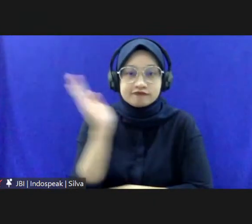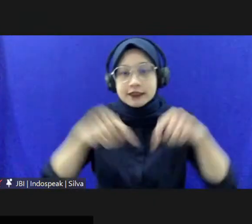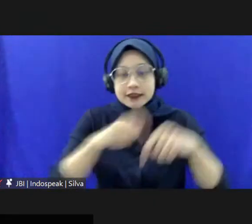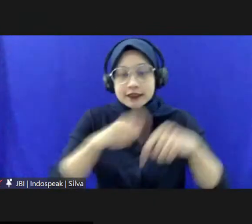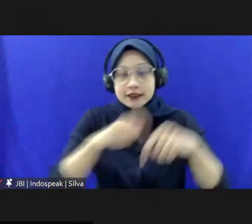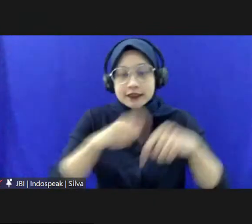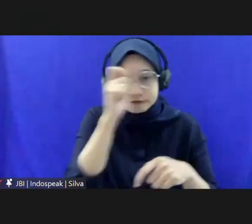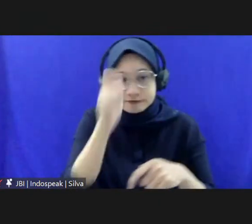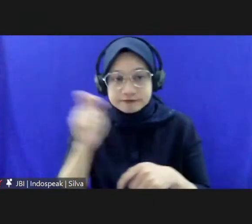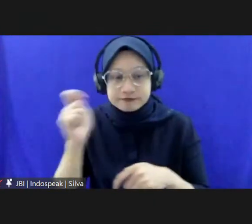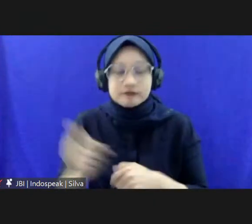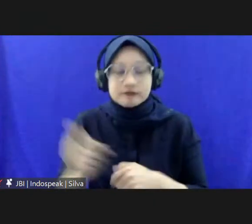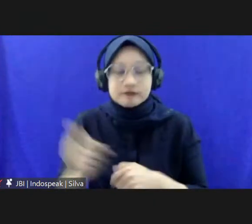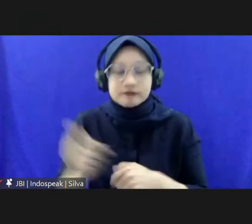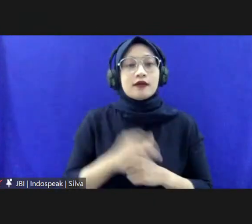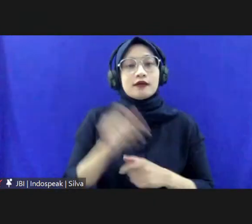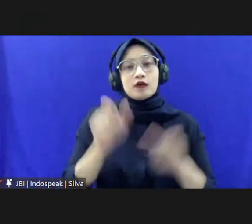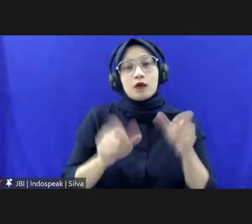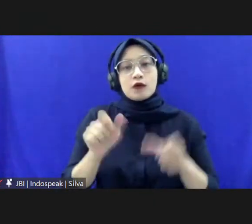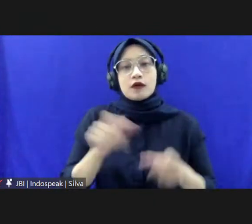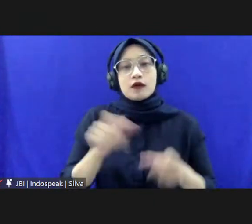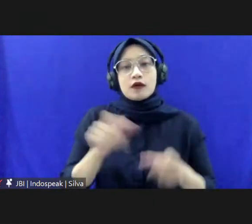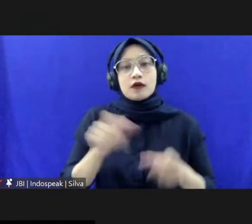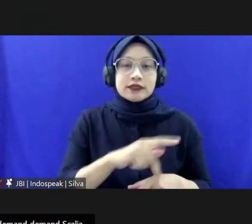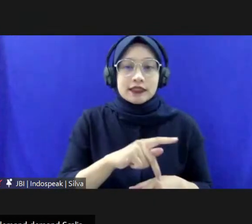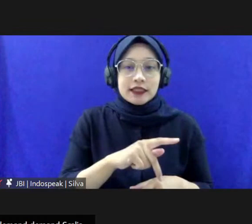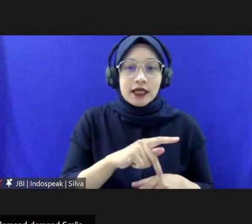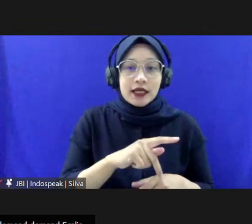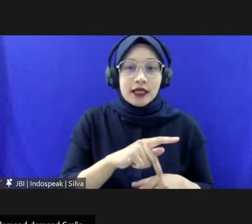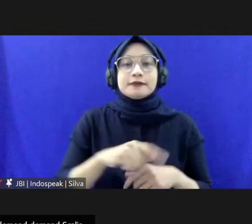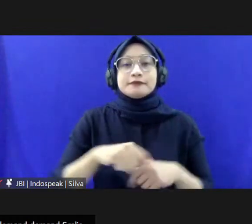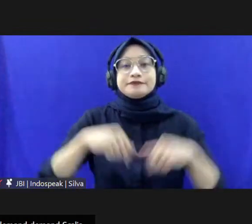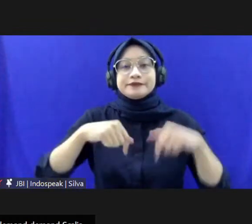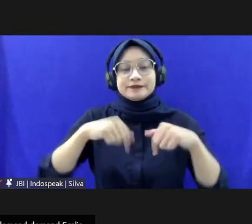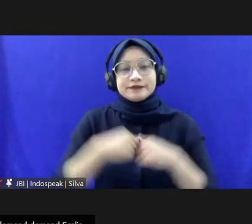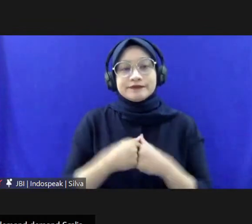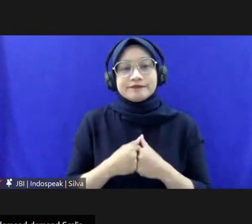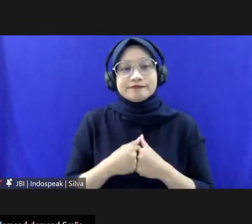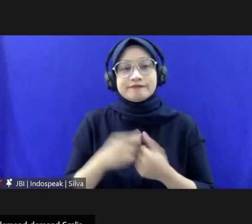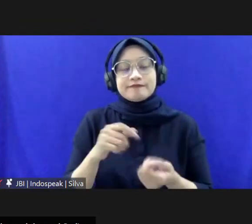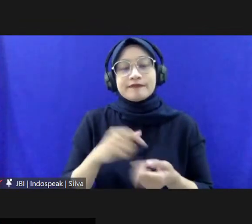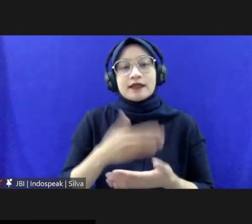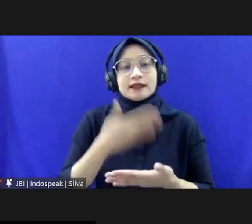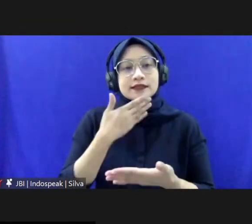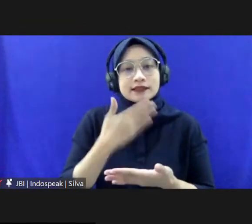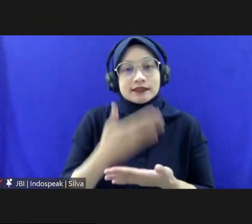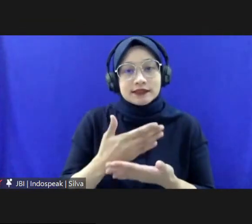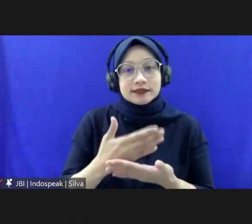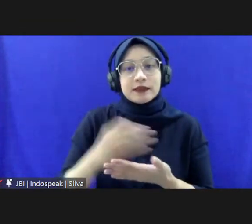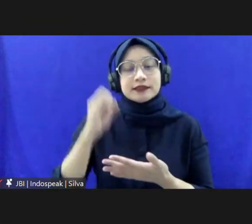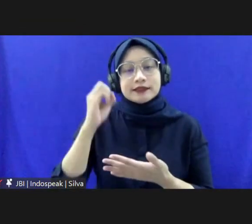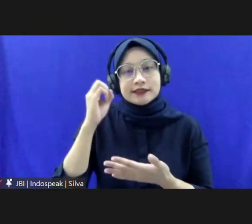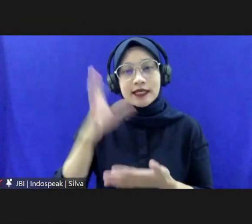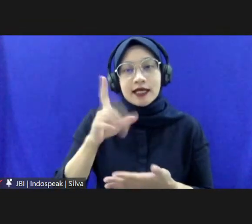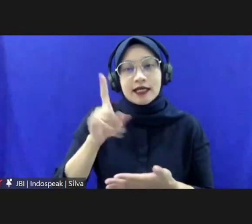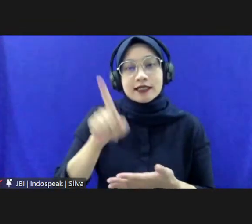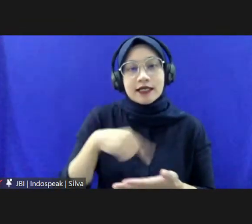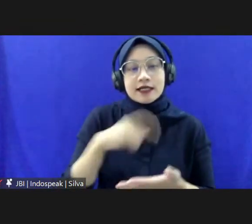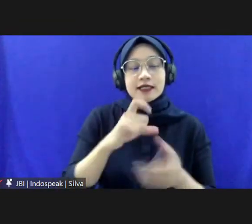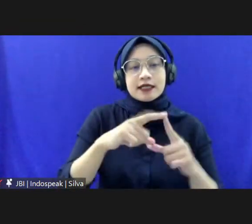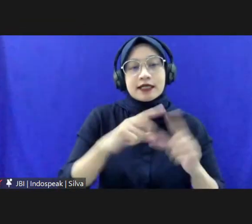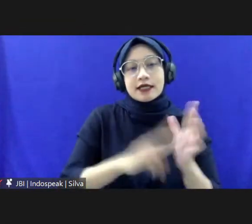today's conference, teman-teman sekalian yang sangat saya hormati, good afternoon from Canberra and good morning, of course,